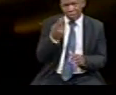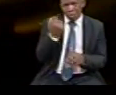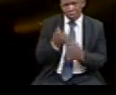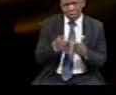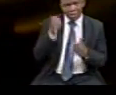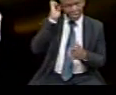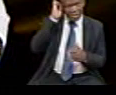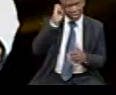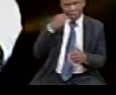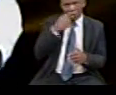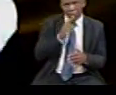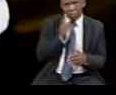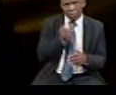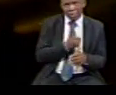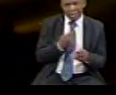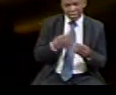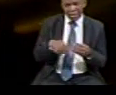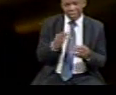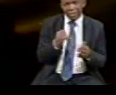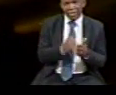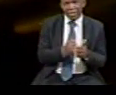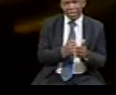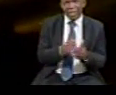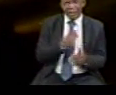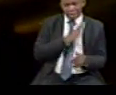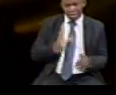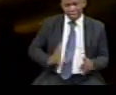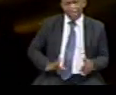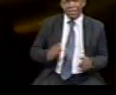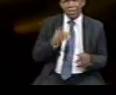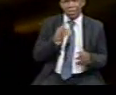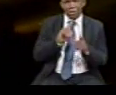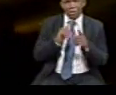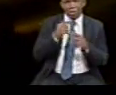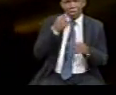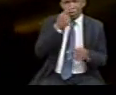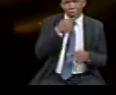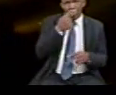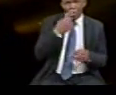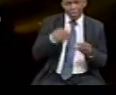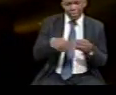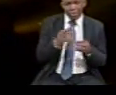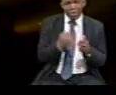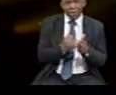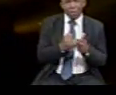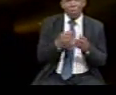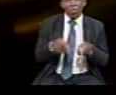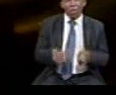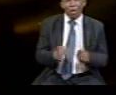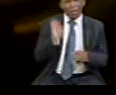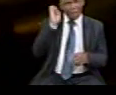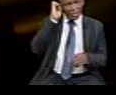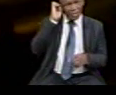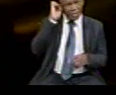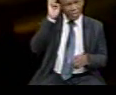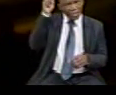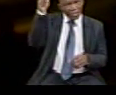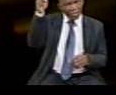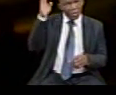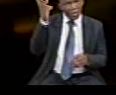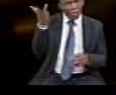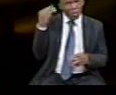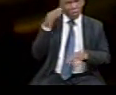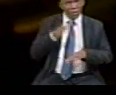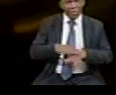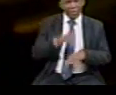coming? Revelation chapter 1, Christ spoke about it while on earth. He equally spoke about it after his resurrection, after he had